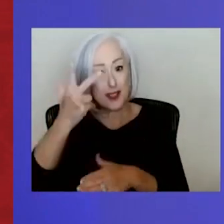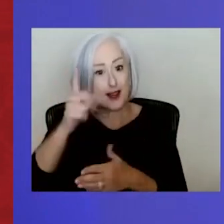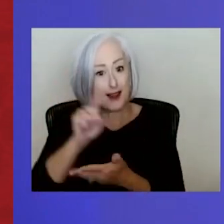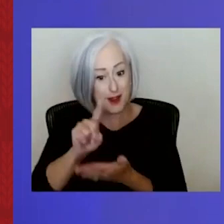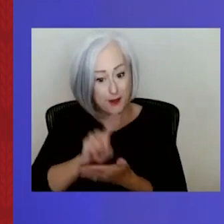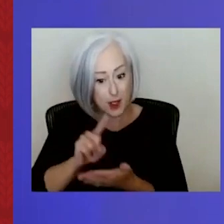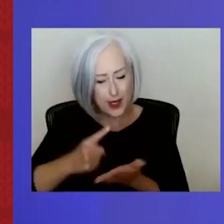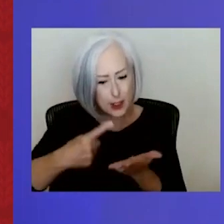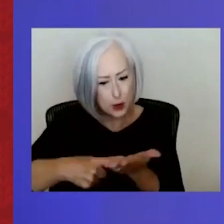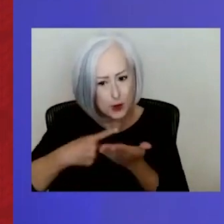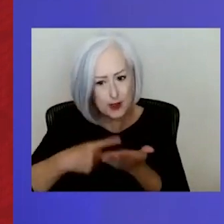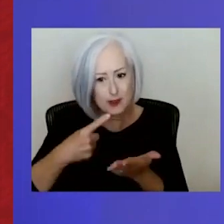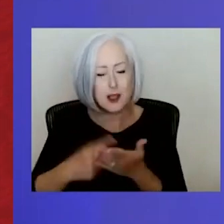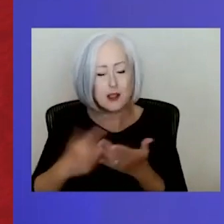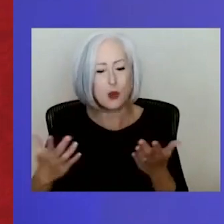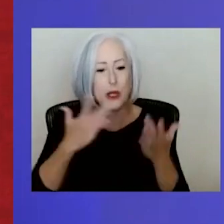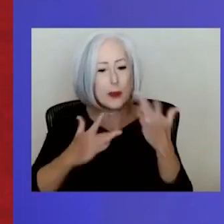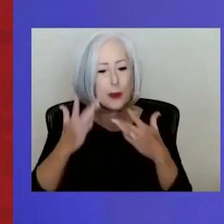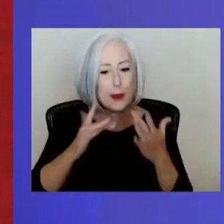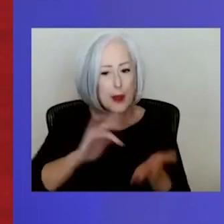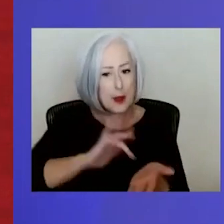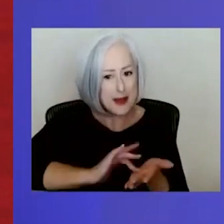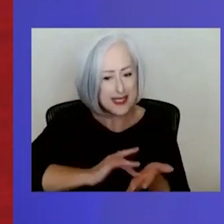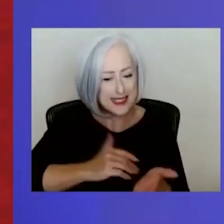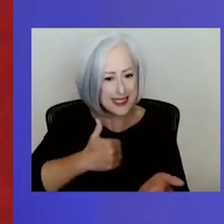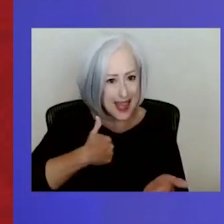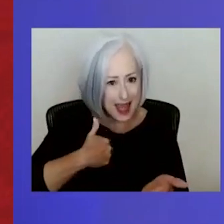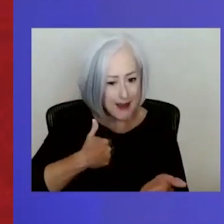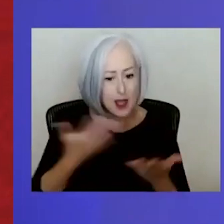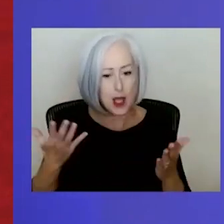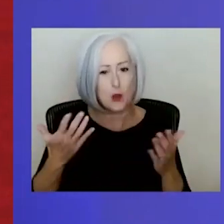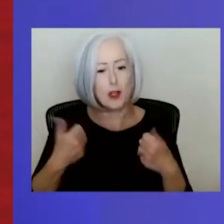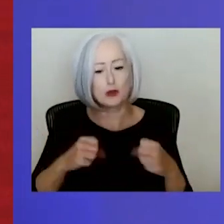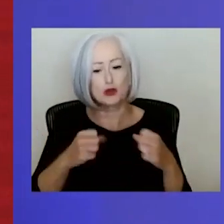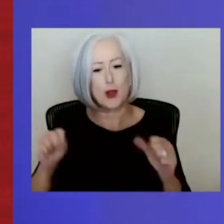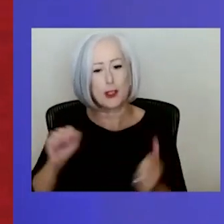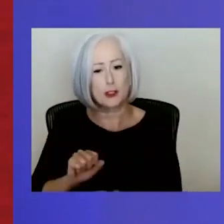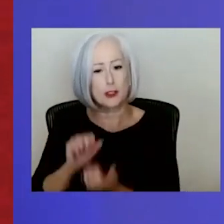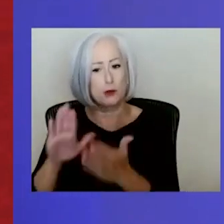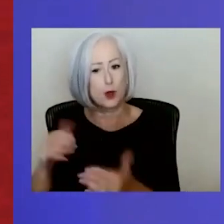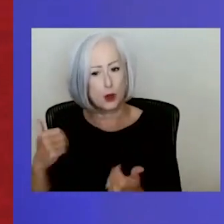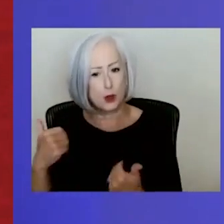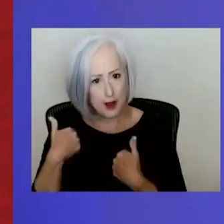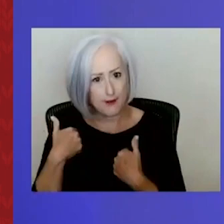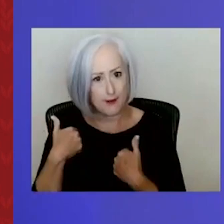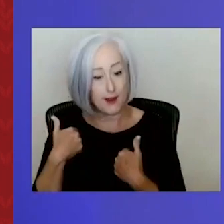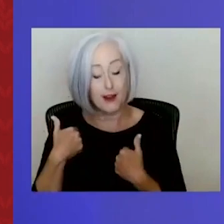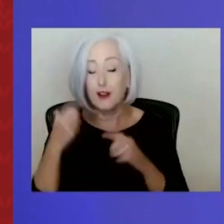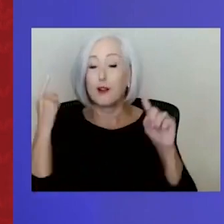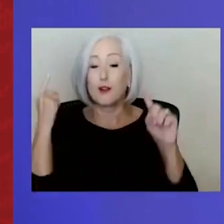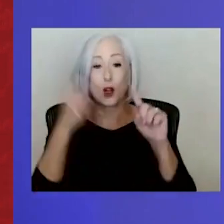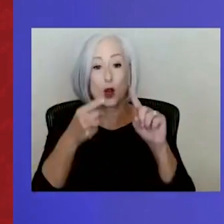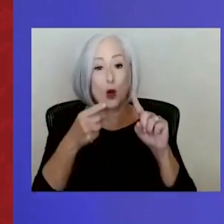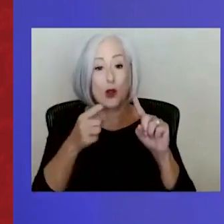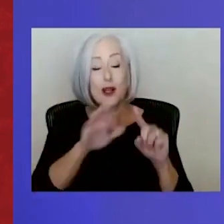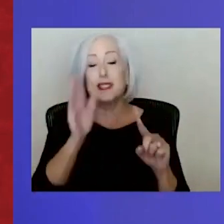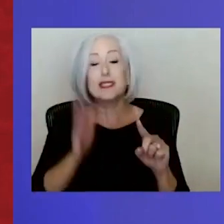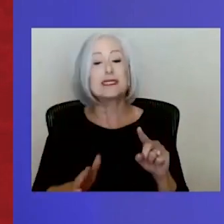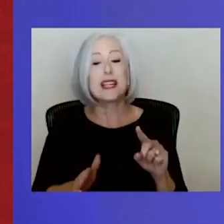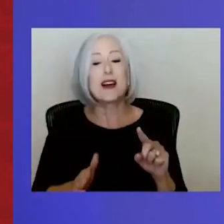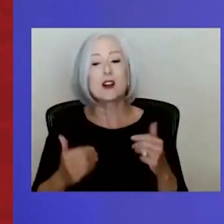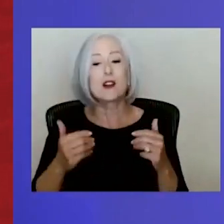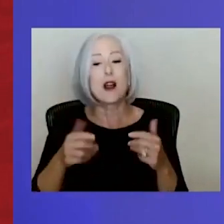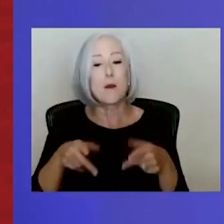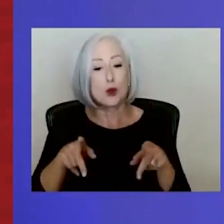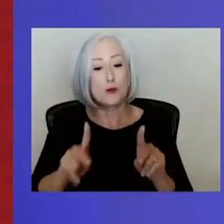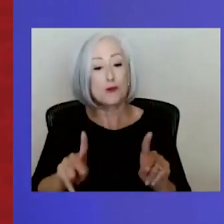different mitigation strategies. But our goal in pharmacy really is to never allow a drug shortage to affect the patient, right? And so we do everything we